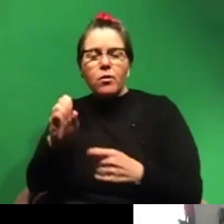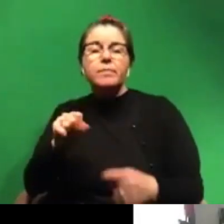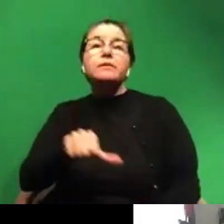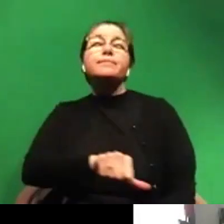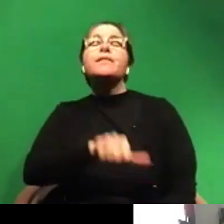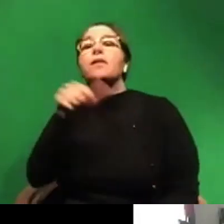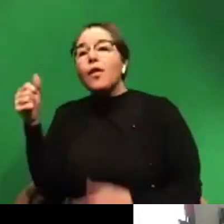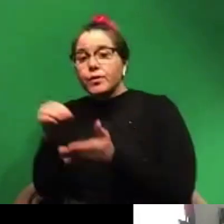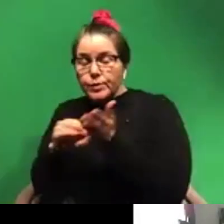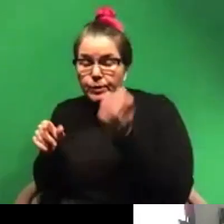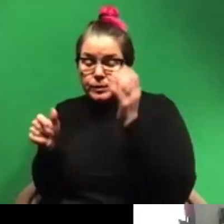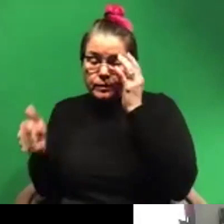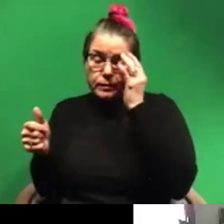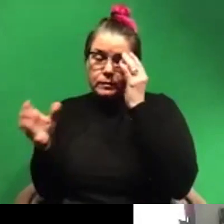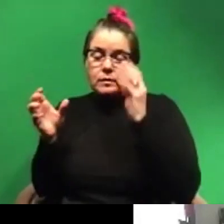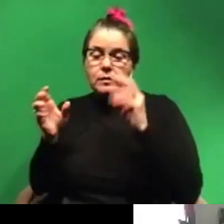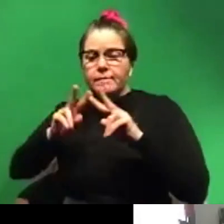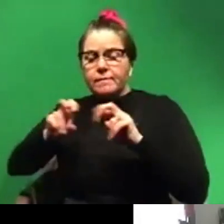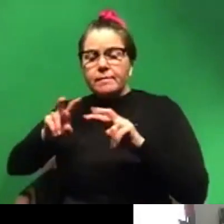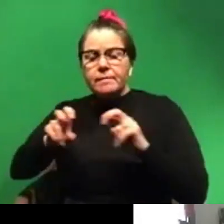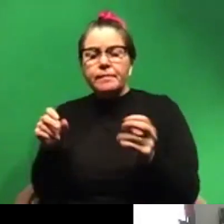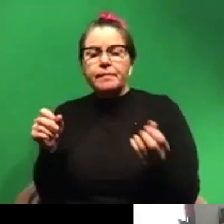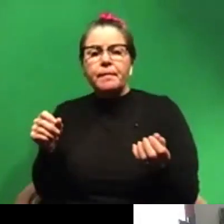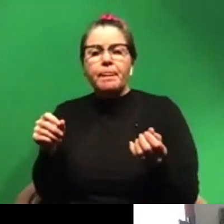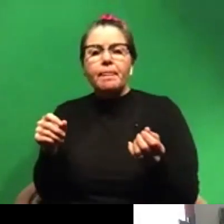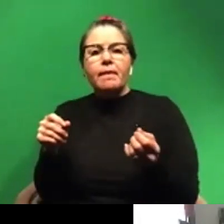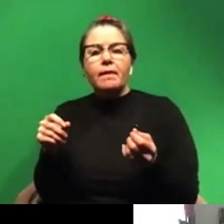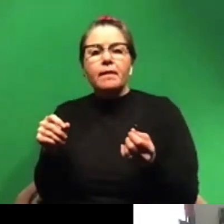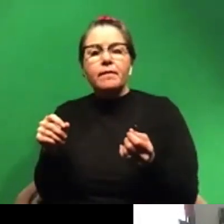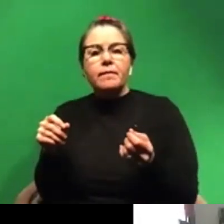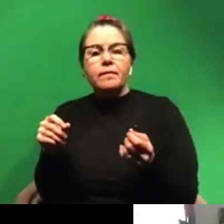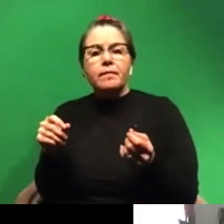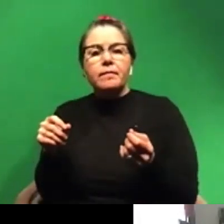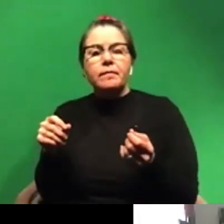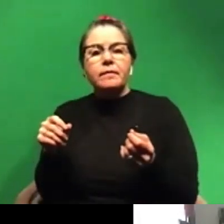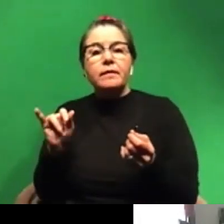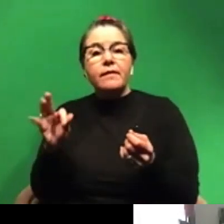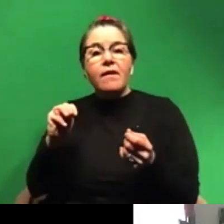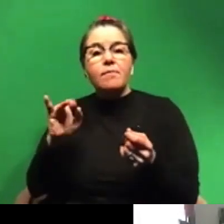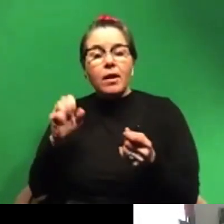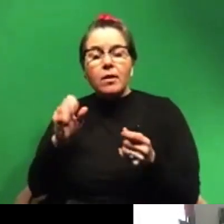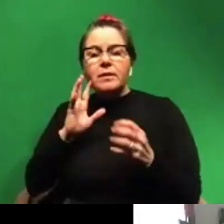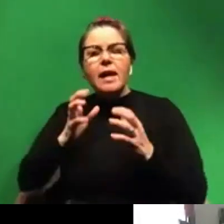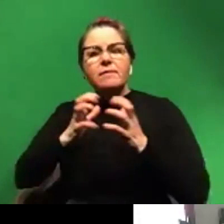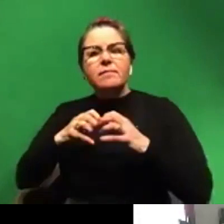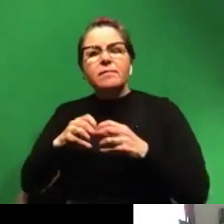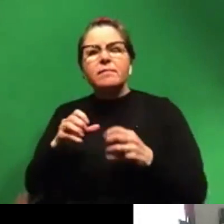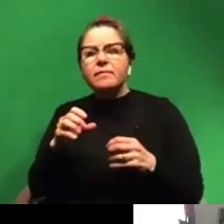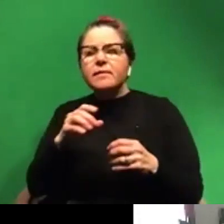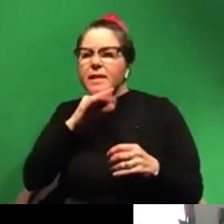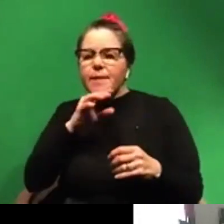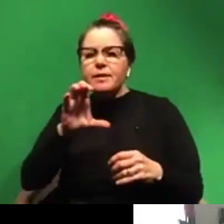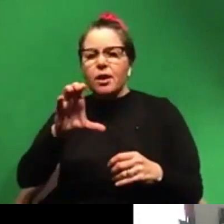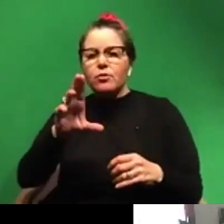is looking at how, whether there are microbes that can degrade contaminants like crude oil in their